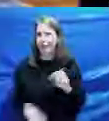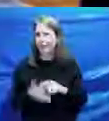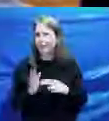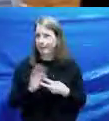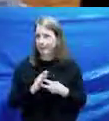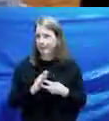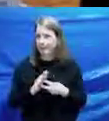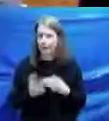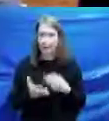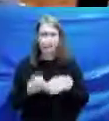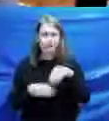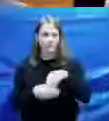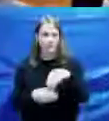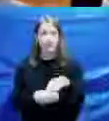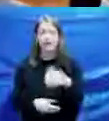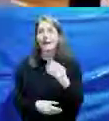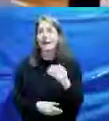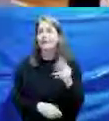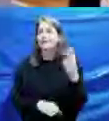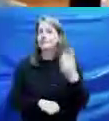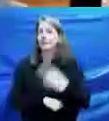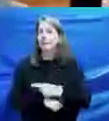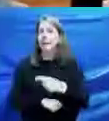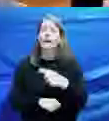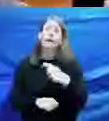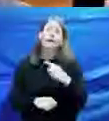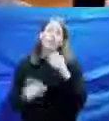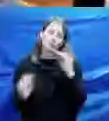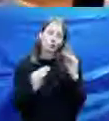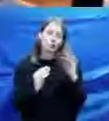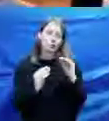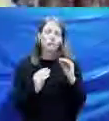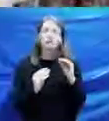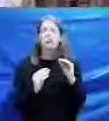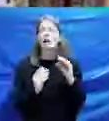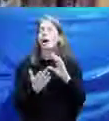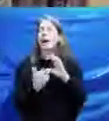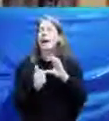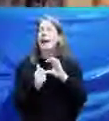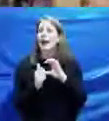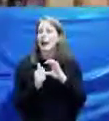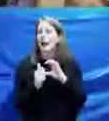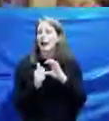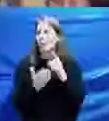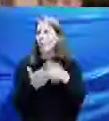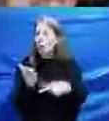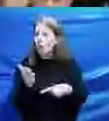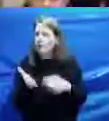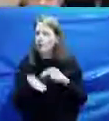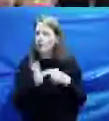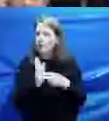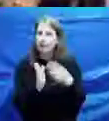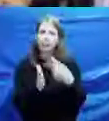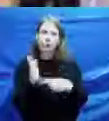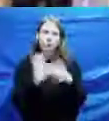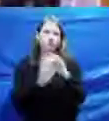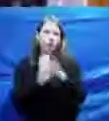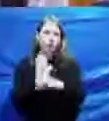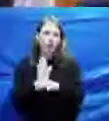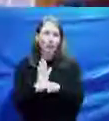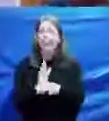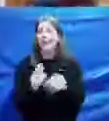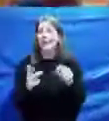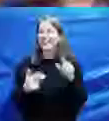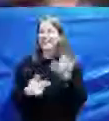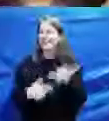next day is like learning the actual skill piece of volume. So this is really a good third day lesson for volume, actually teaching them how to apply it. What are three ways we